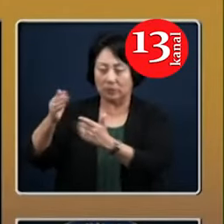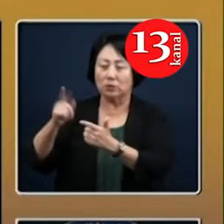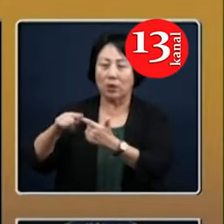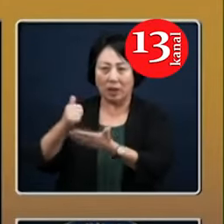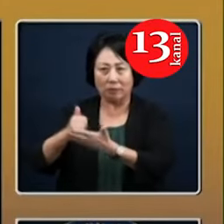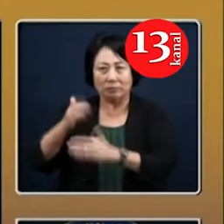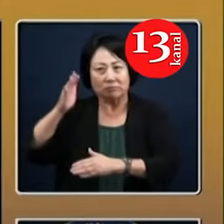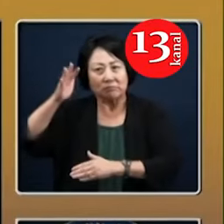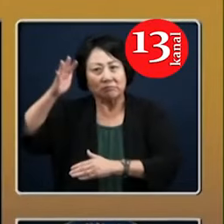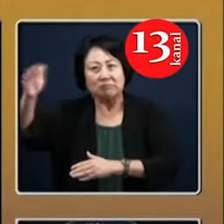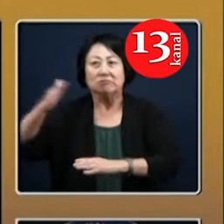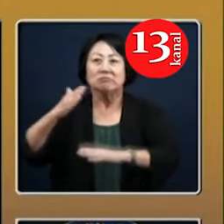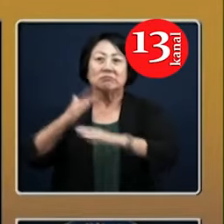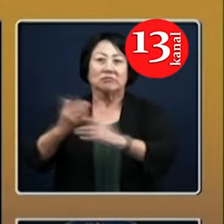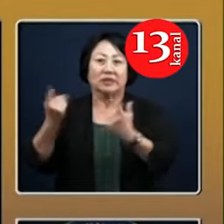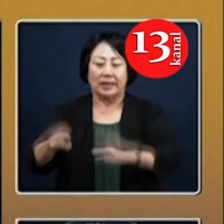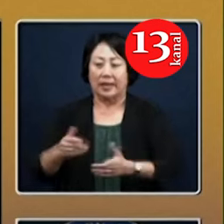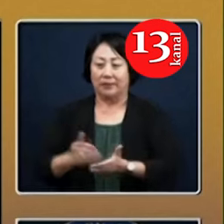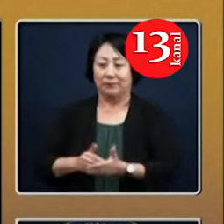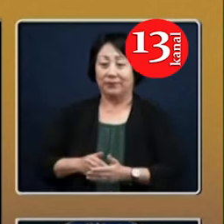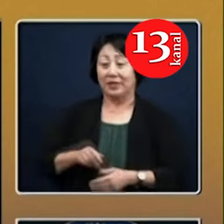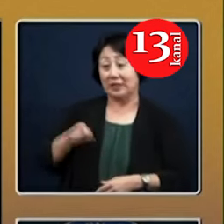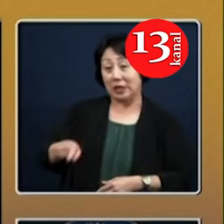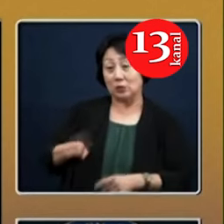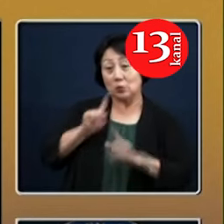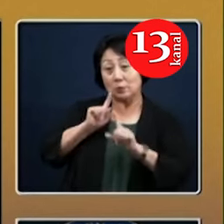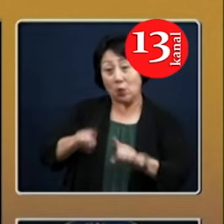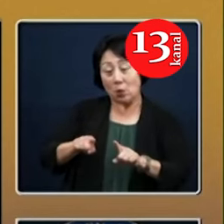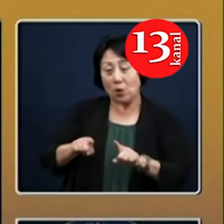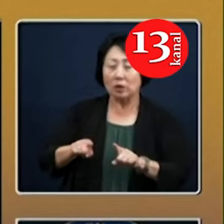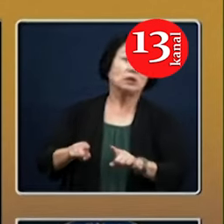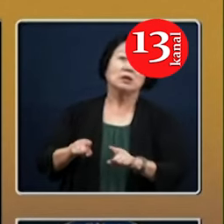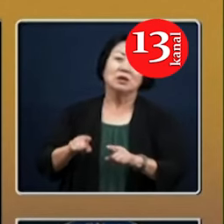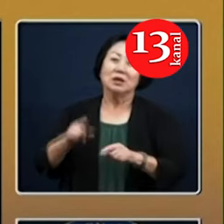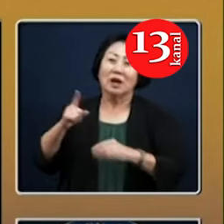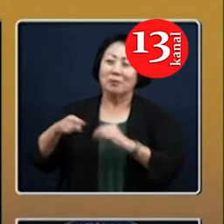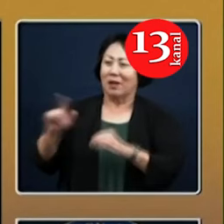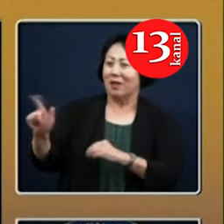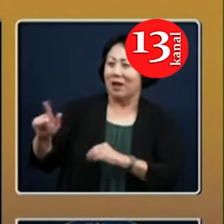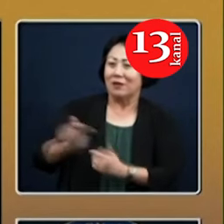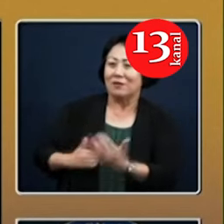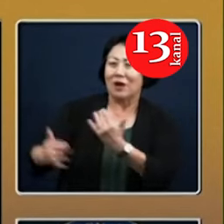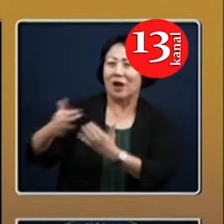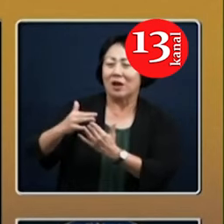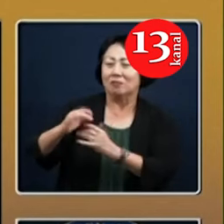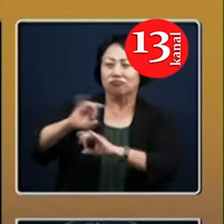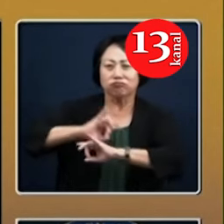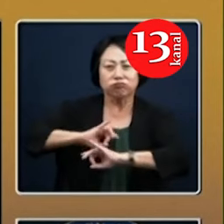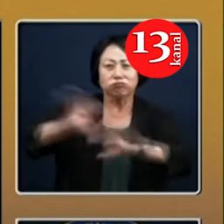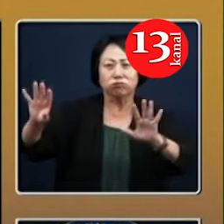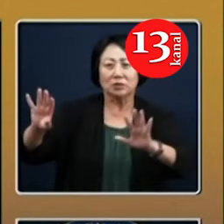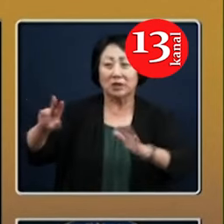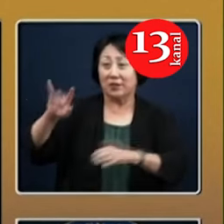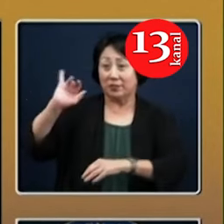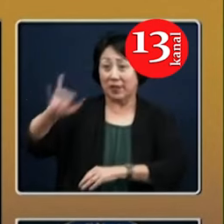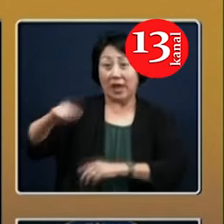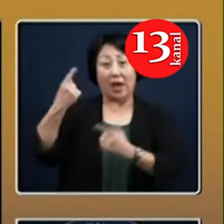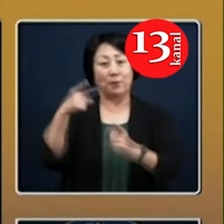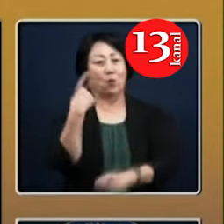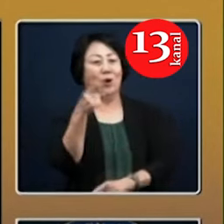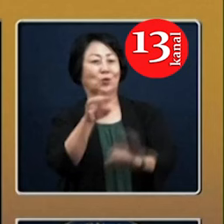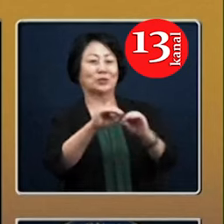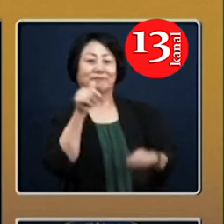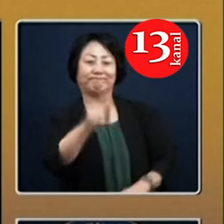This report concludes the devastation caused by the Lahaina fire cannot be connected to one specific